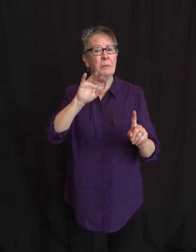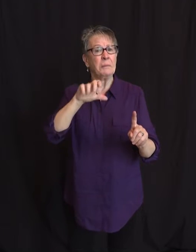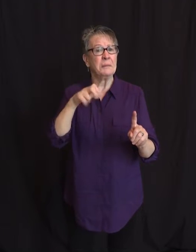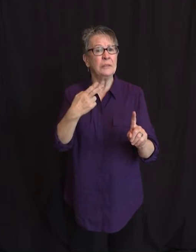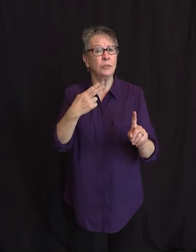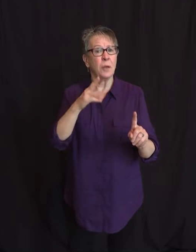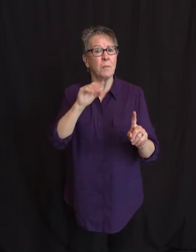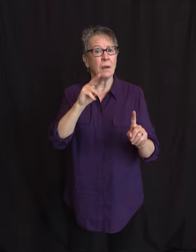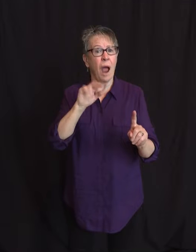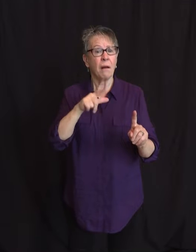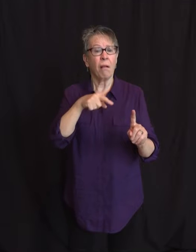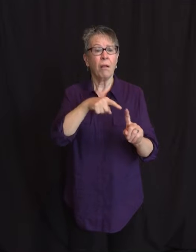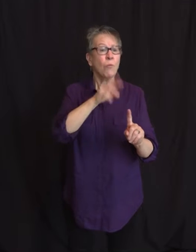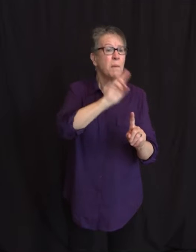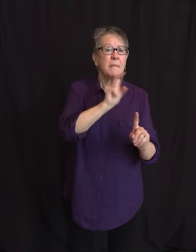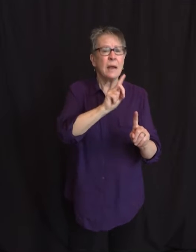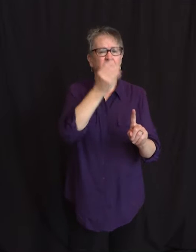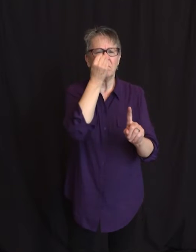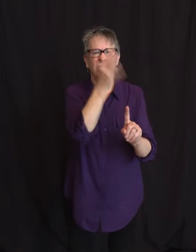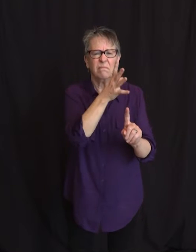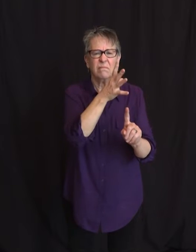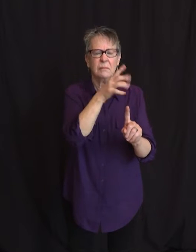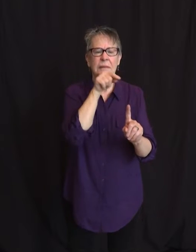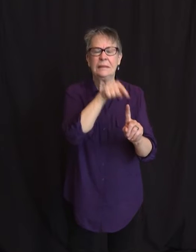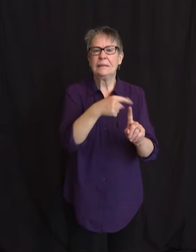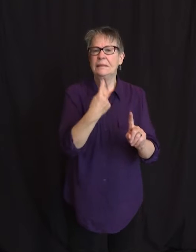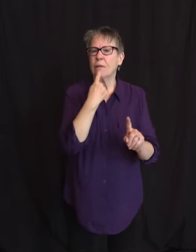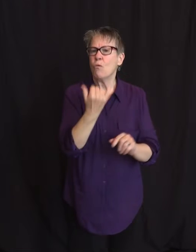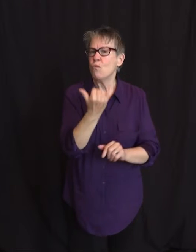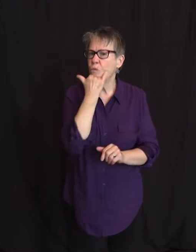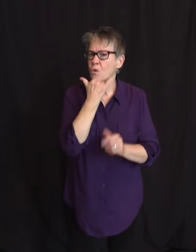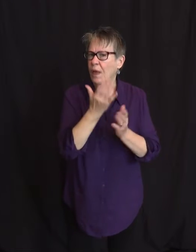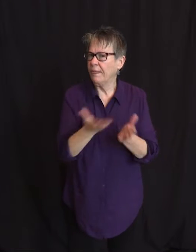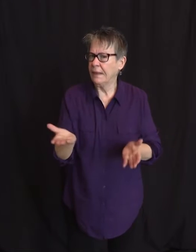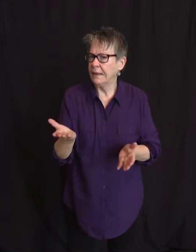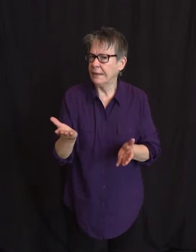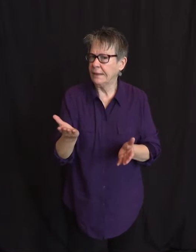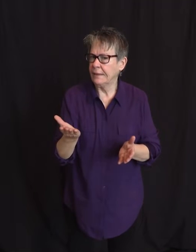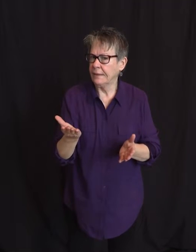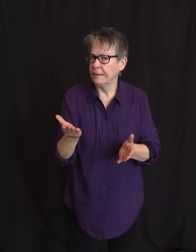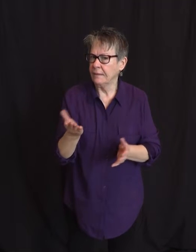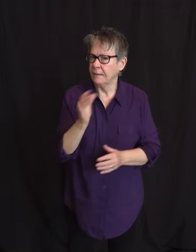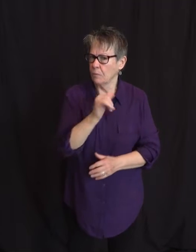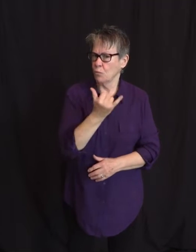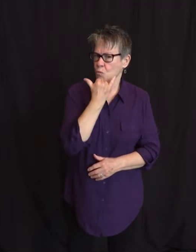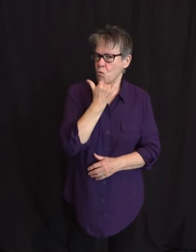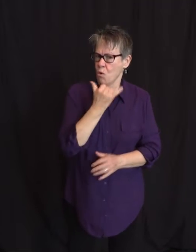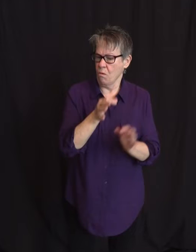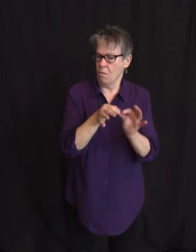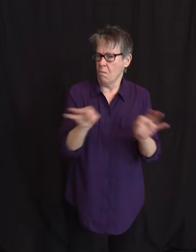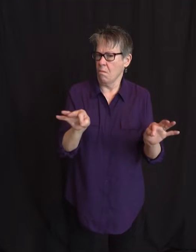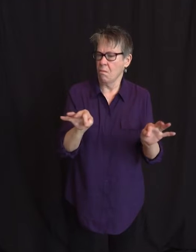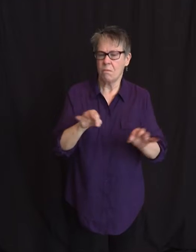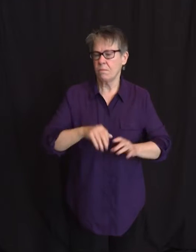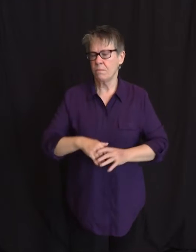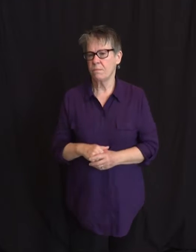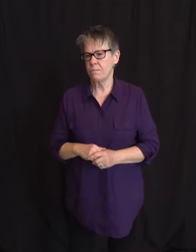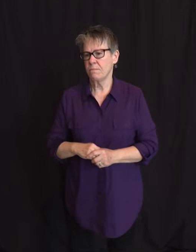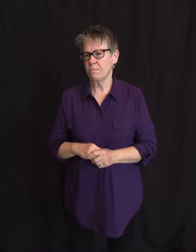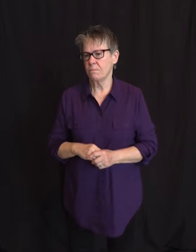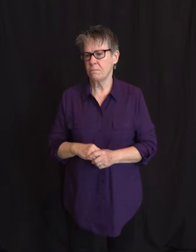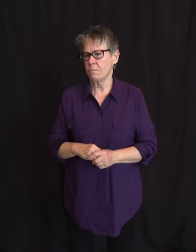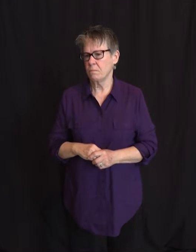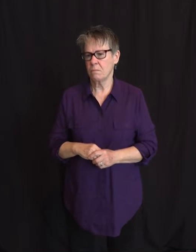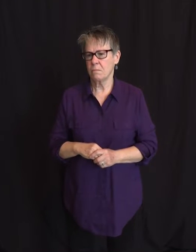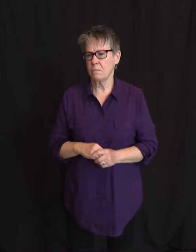delegation, both senators as well as the full delegation in the House. And I repeat now